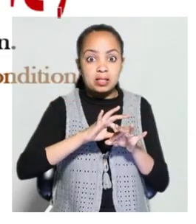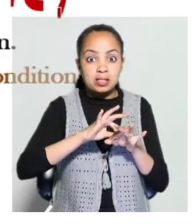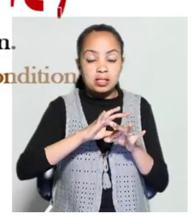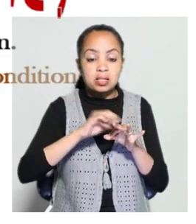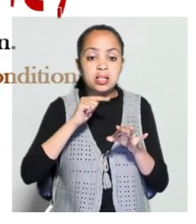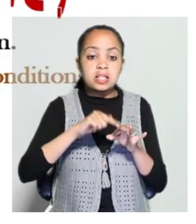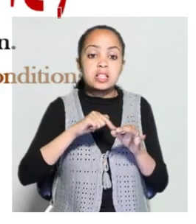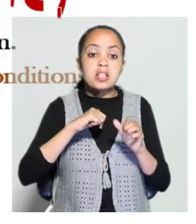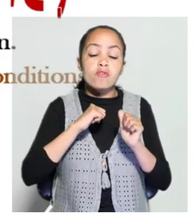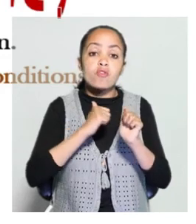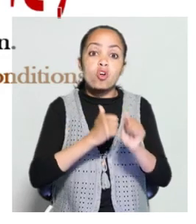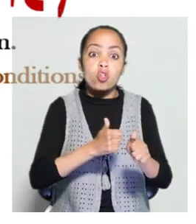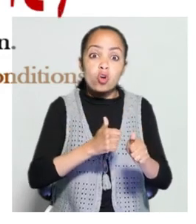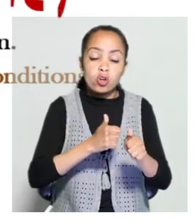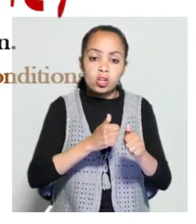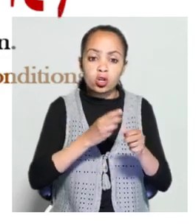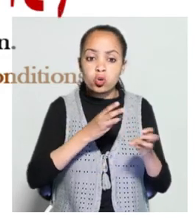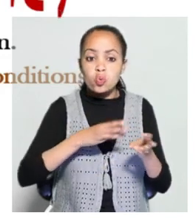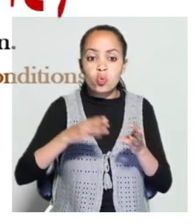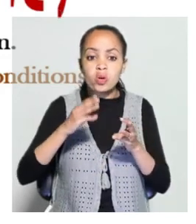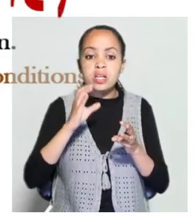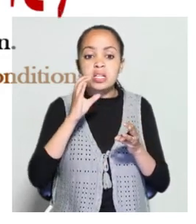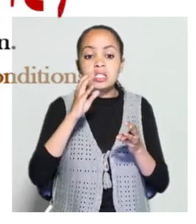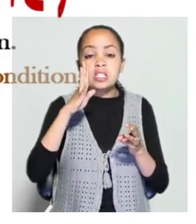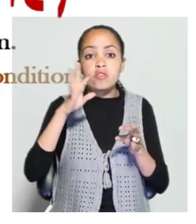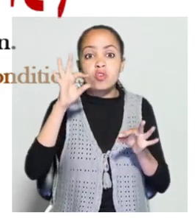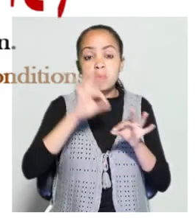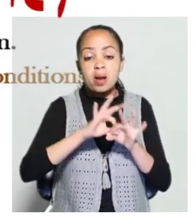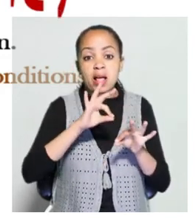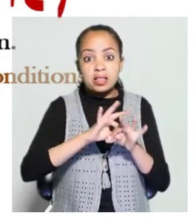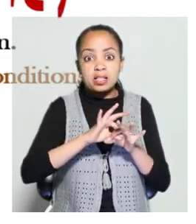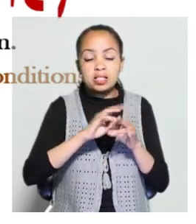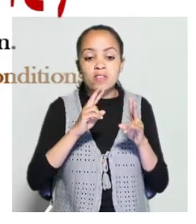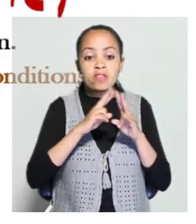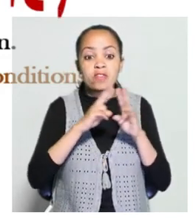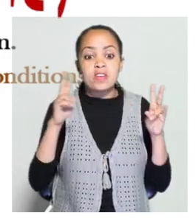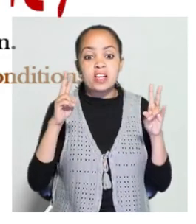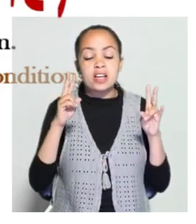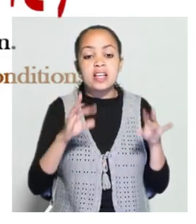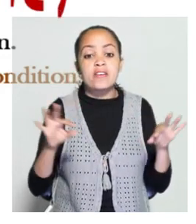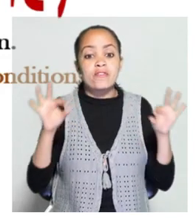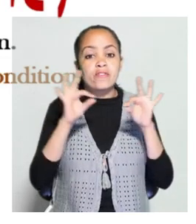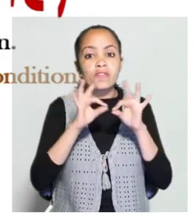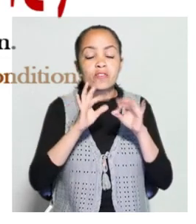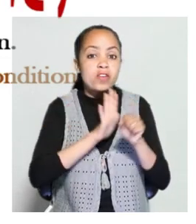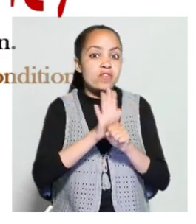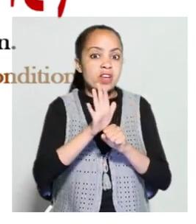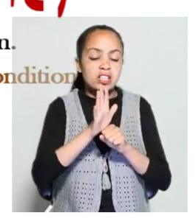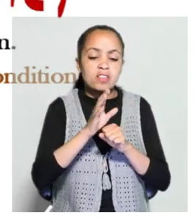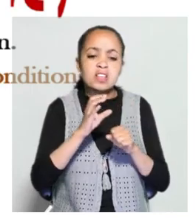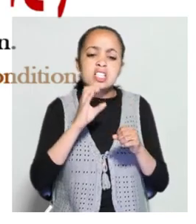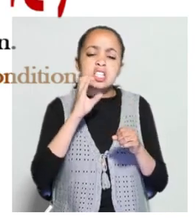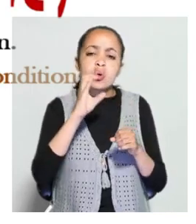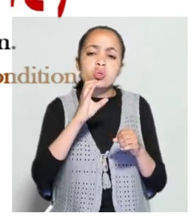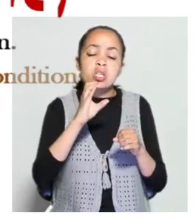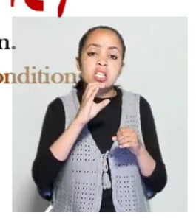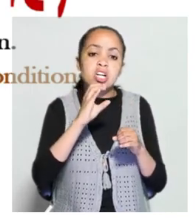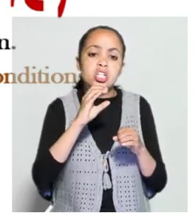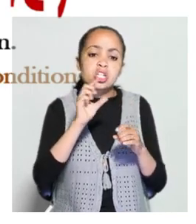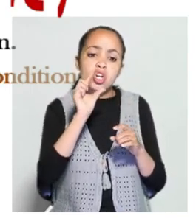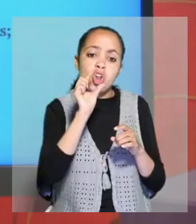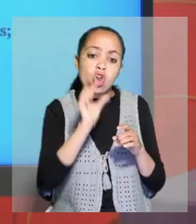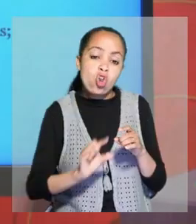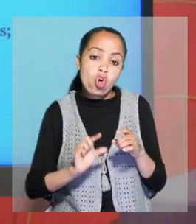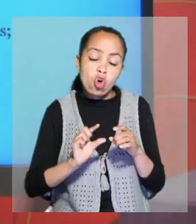Under the following condition, C4 plants are very effective. If the concentration of carbon dioxide become low in the